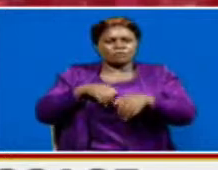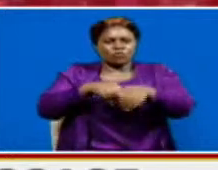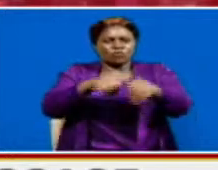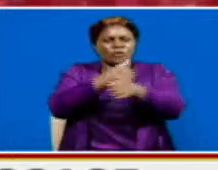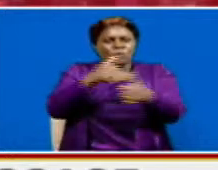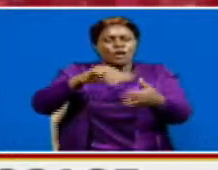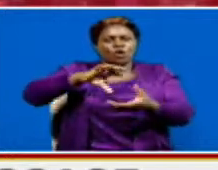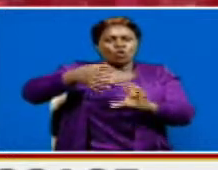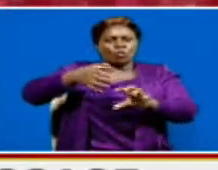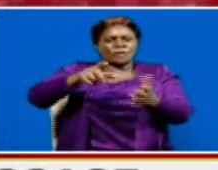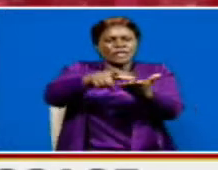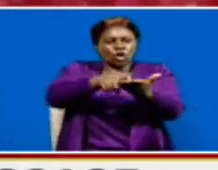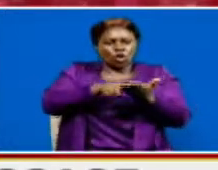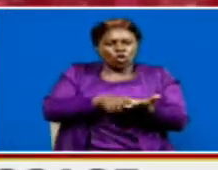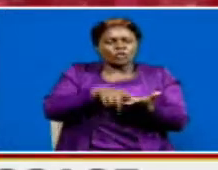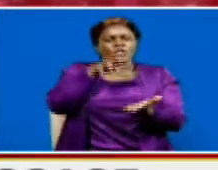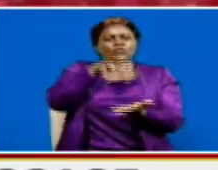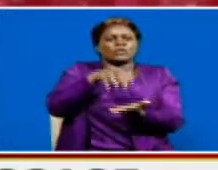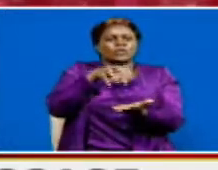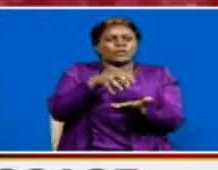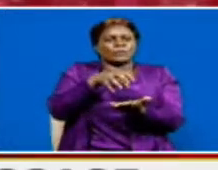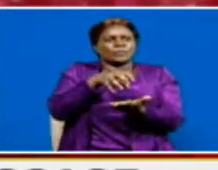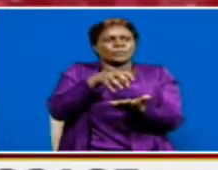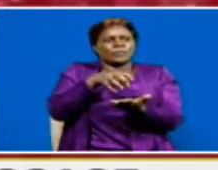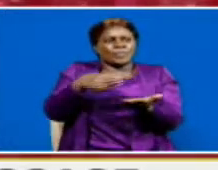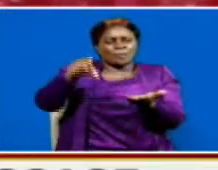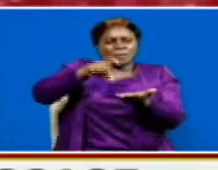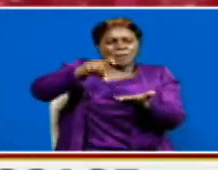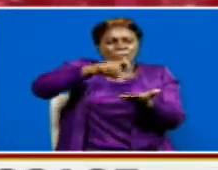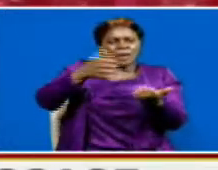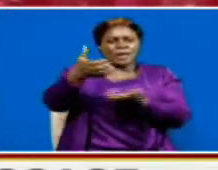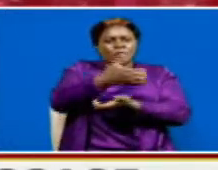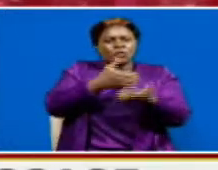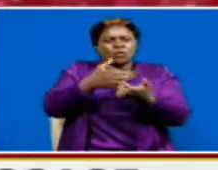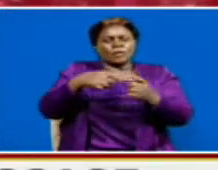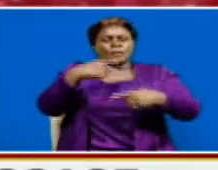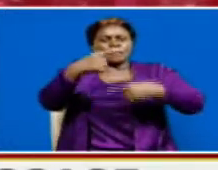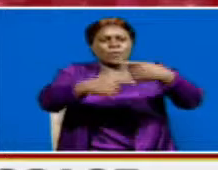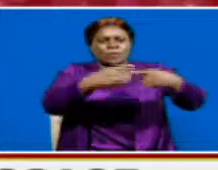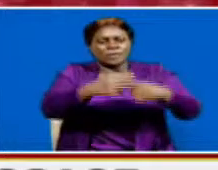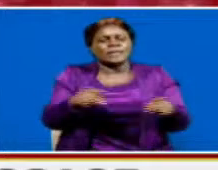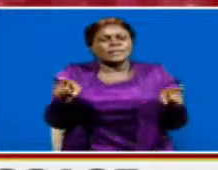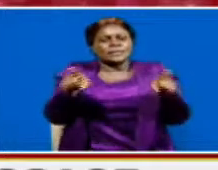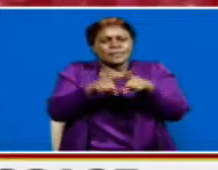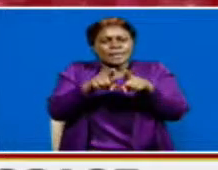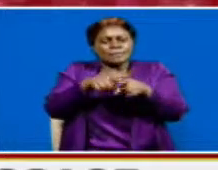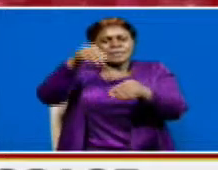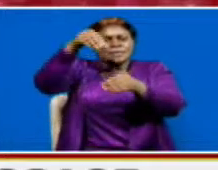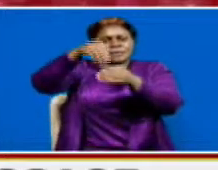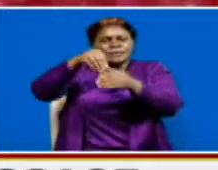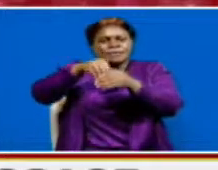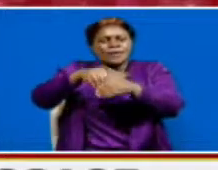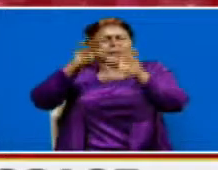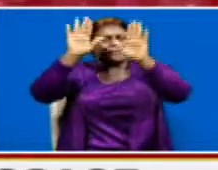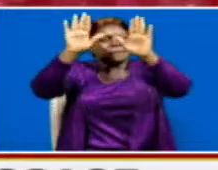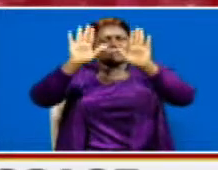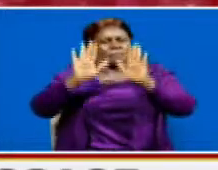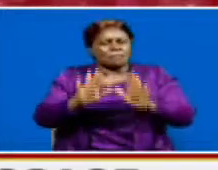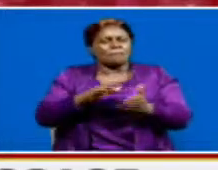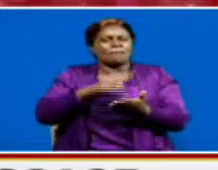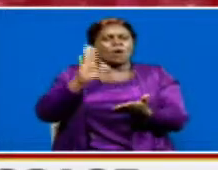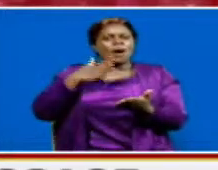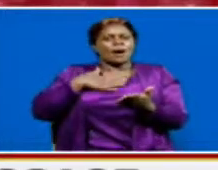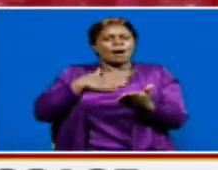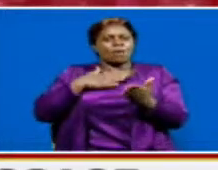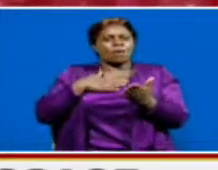complex debt situations, accelerated economic progress, and invested significantly in